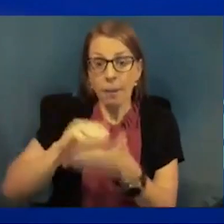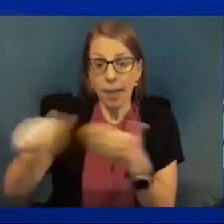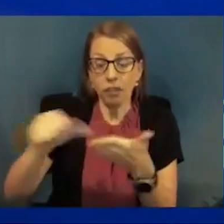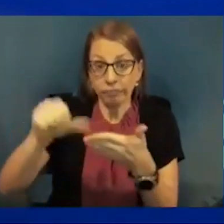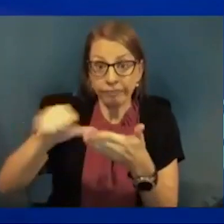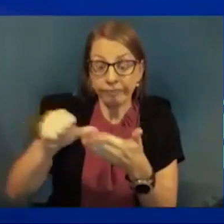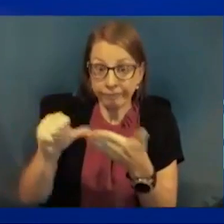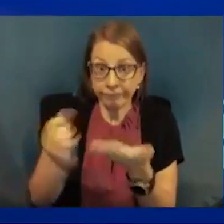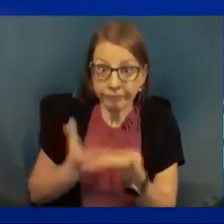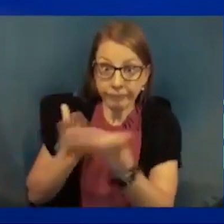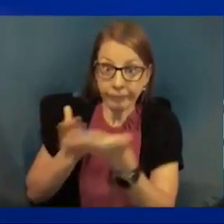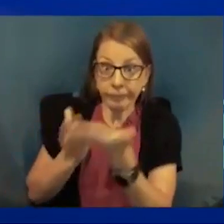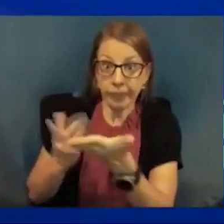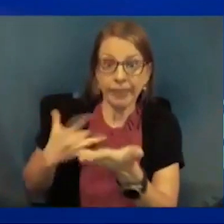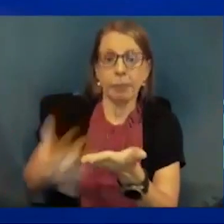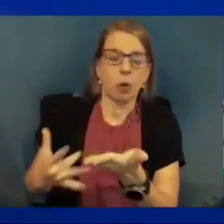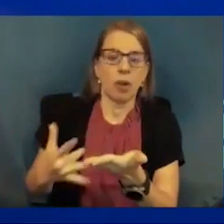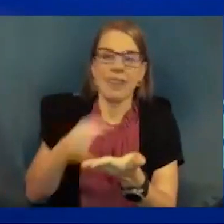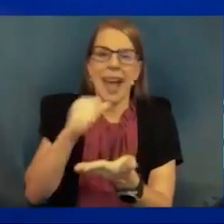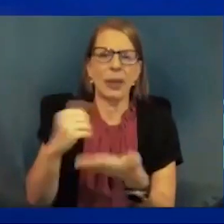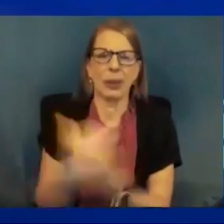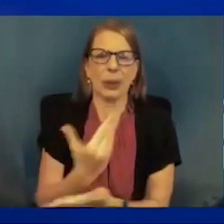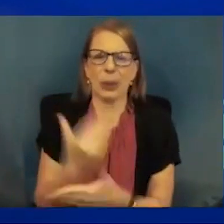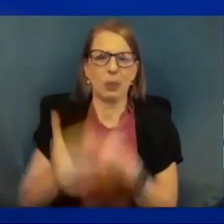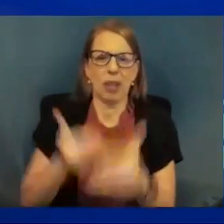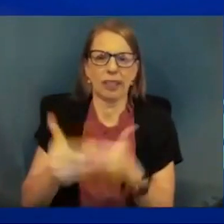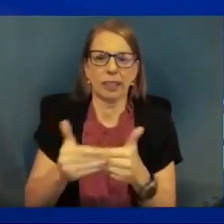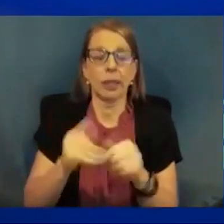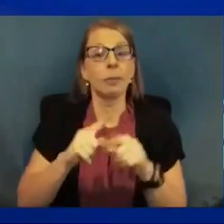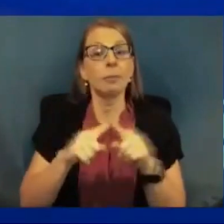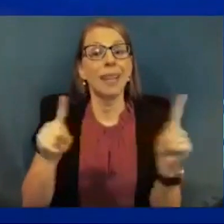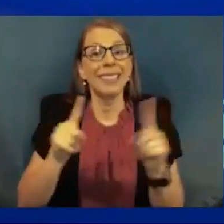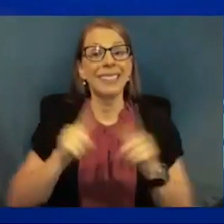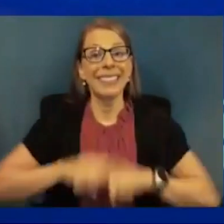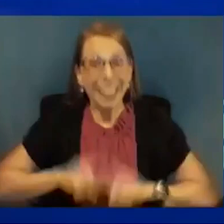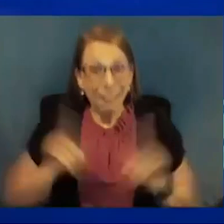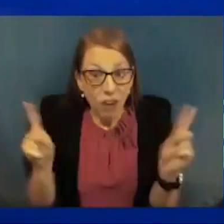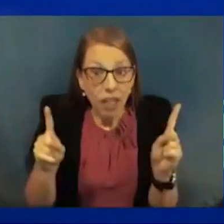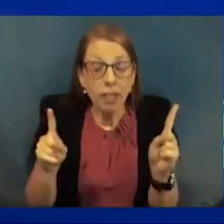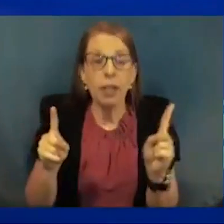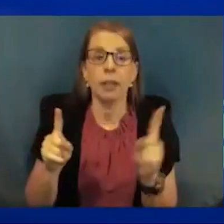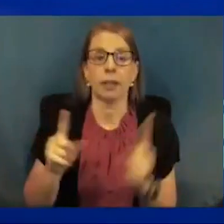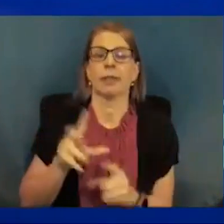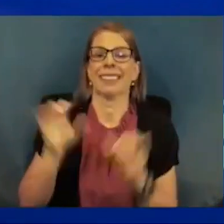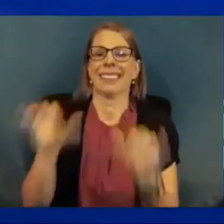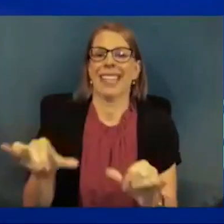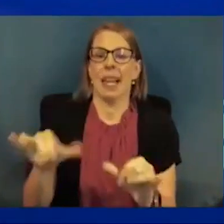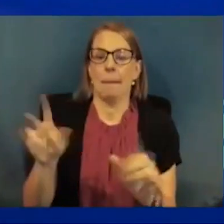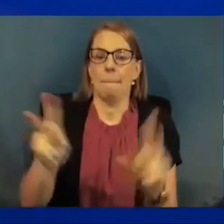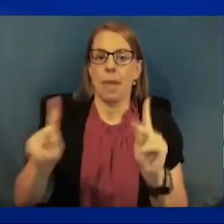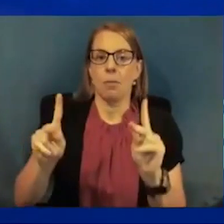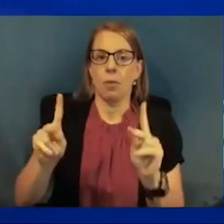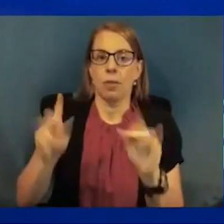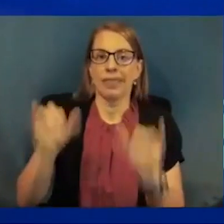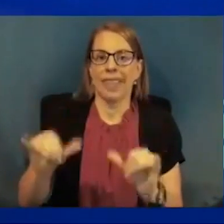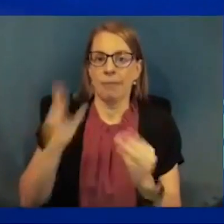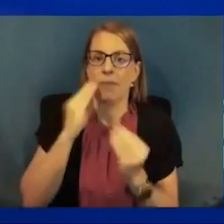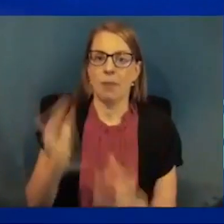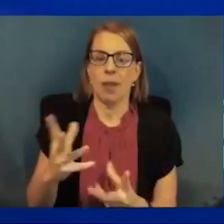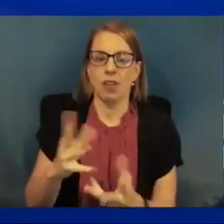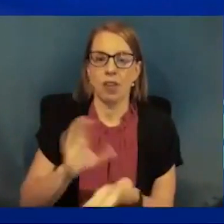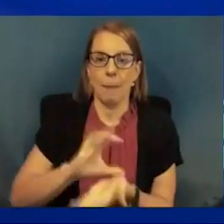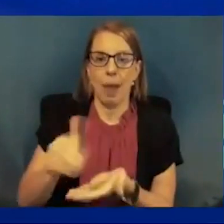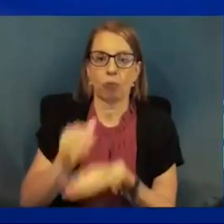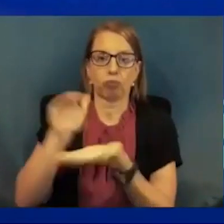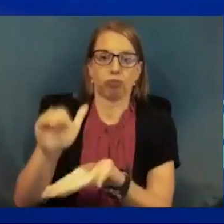is not new. What's different this time is they put more people on the same amount of information. So this isn't a shortage of information. This isn't a